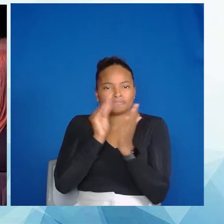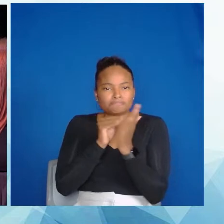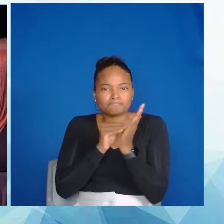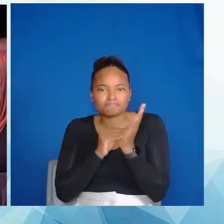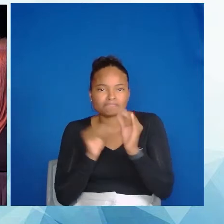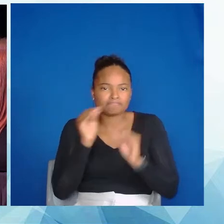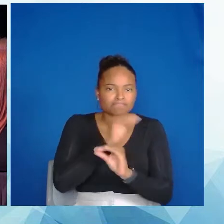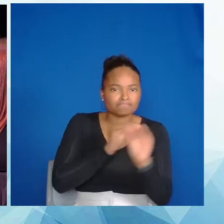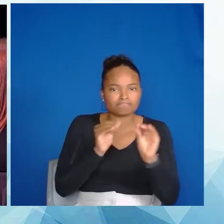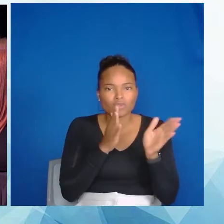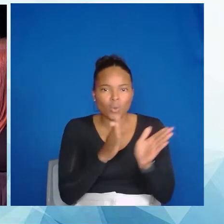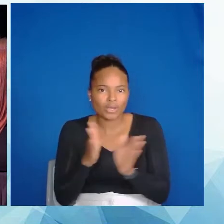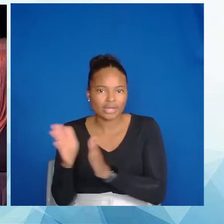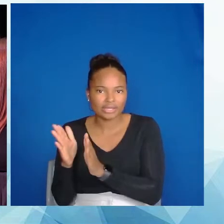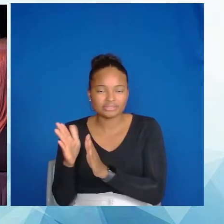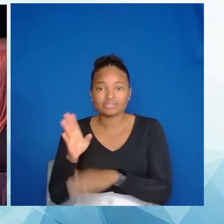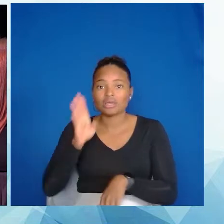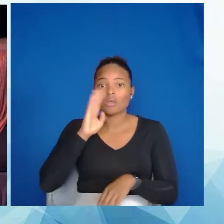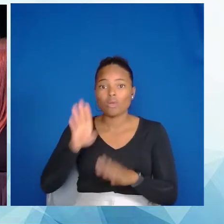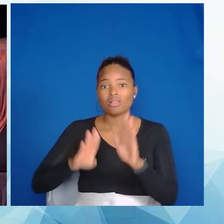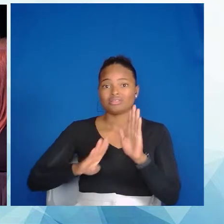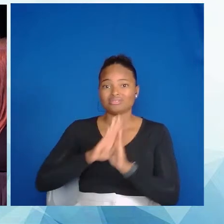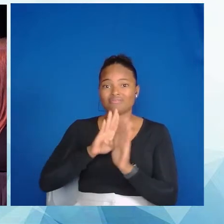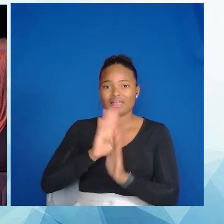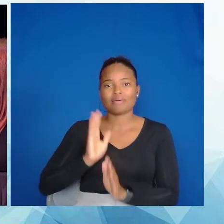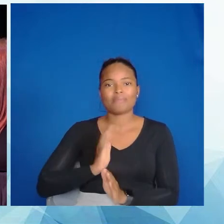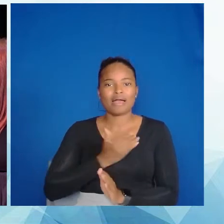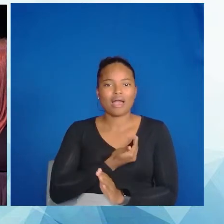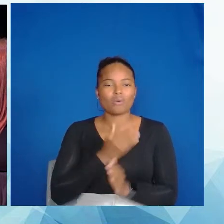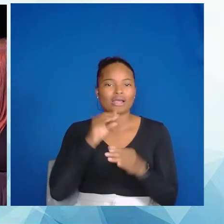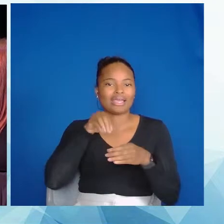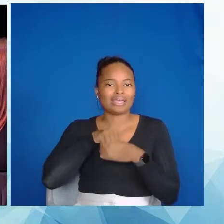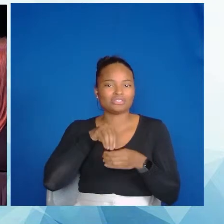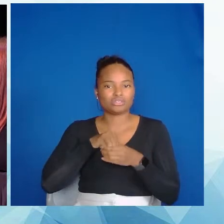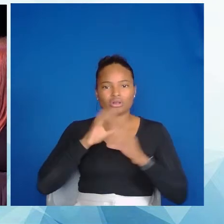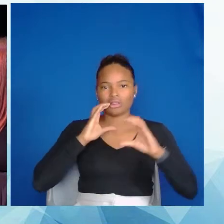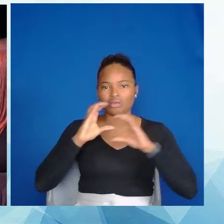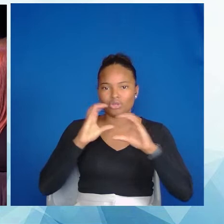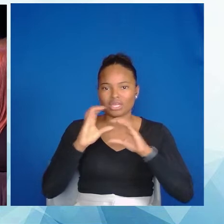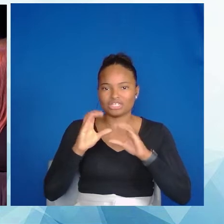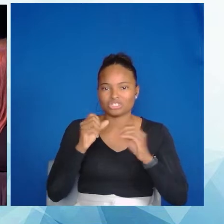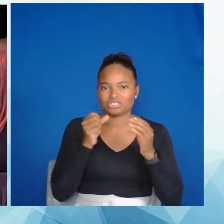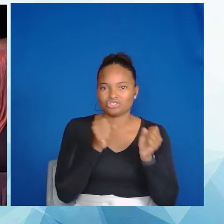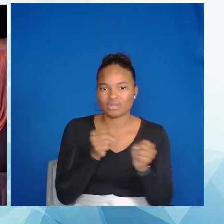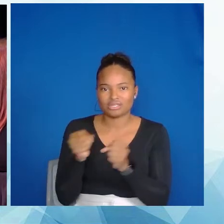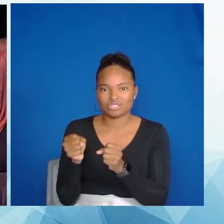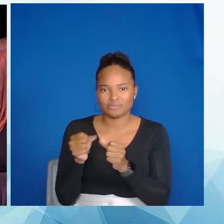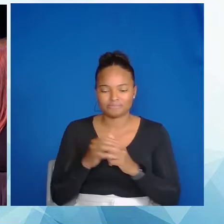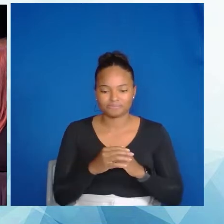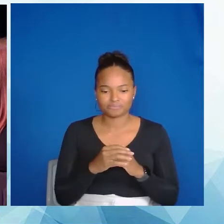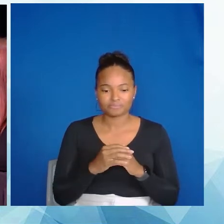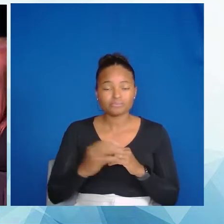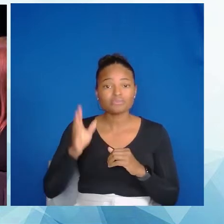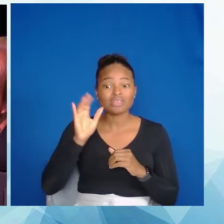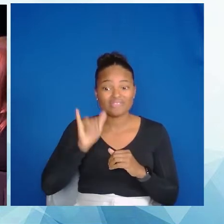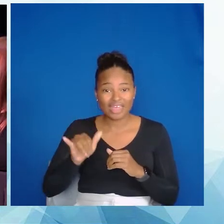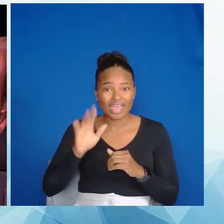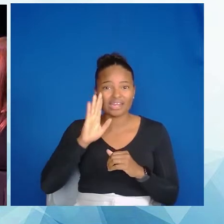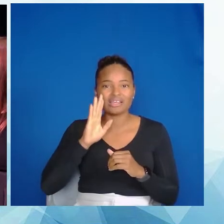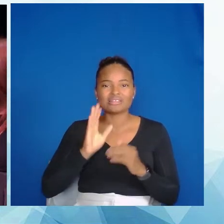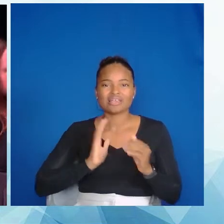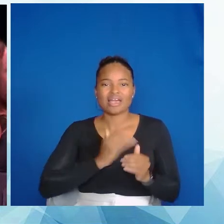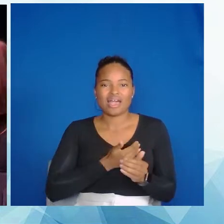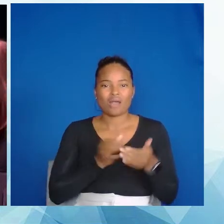be developed into our internal communication strategy. We will use that as a guide